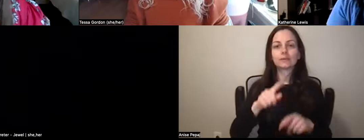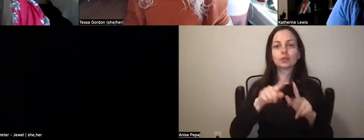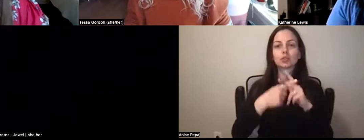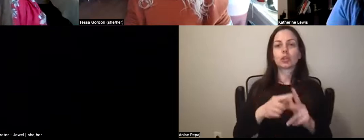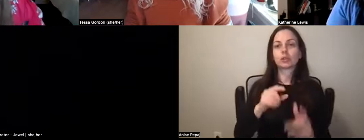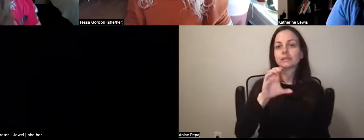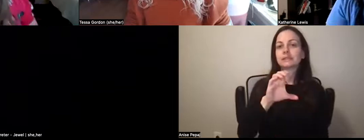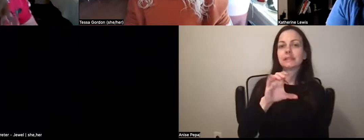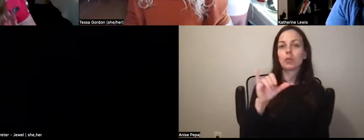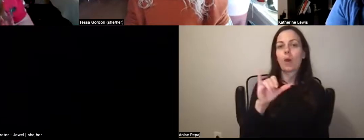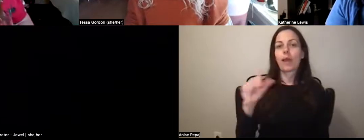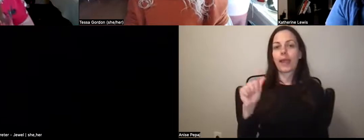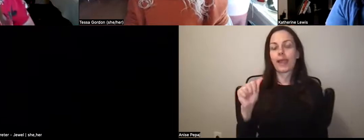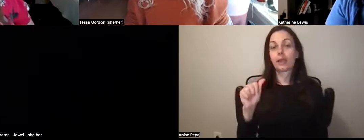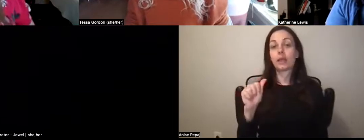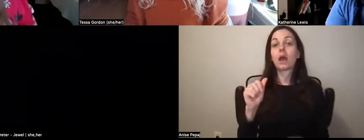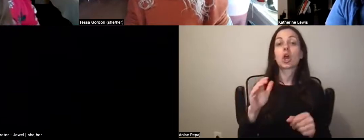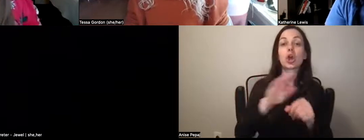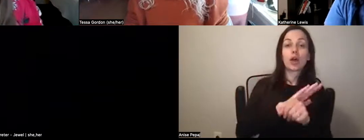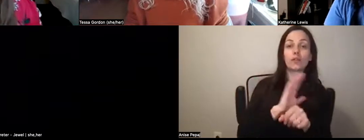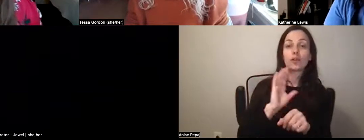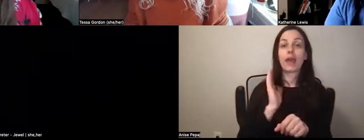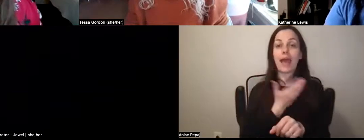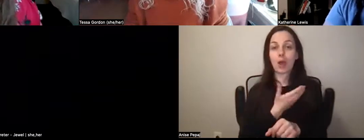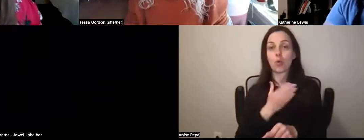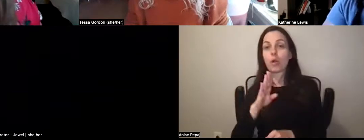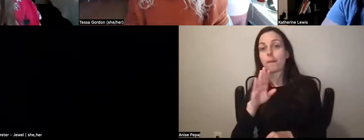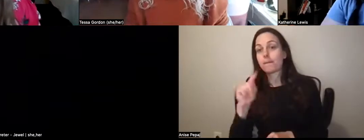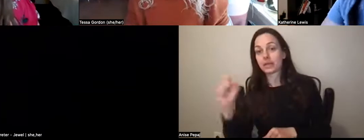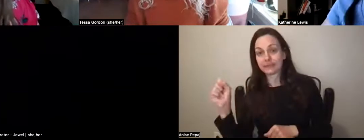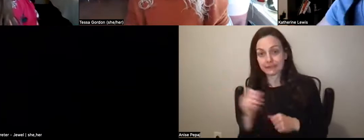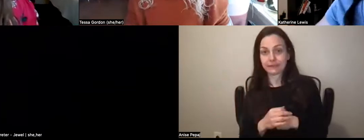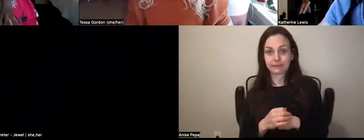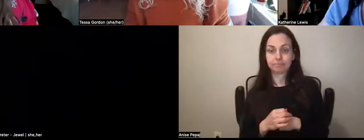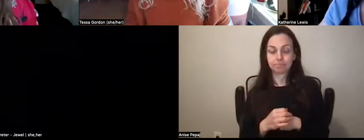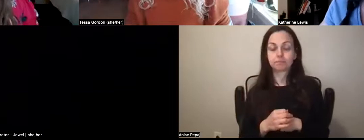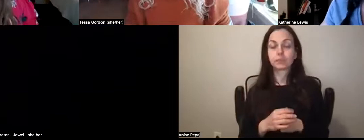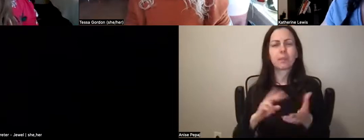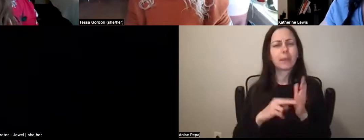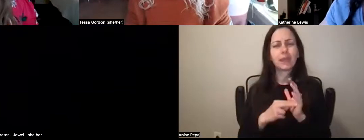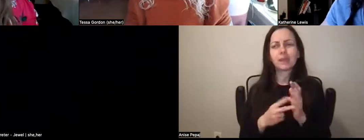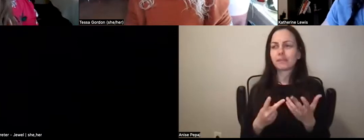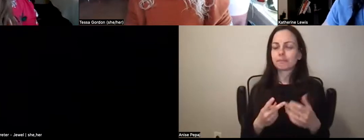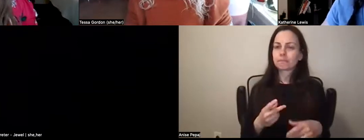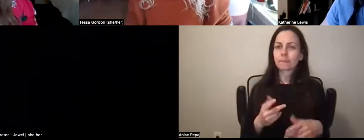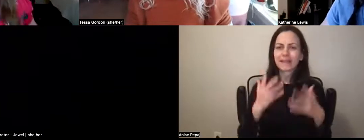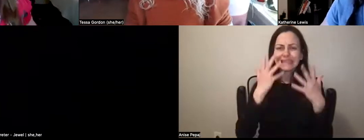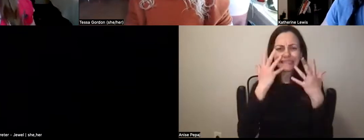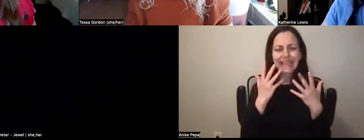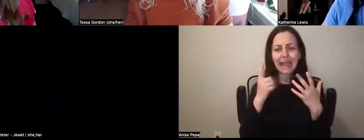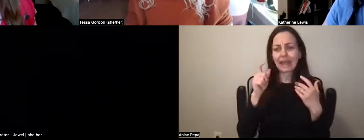and you know, covering our butts, right? And what that means is, it's so sad that I have to